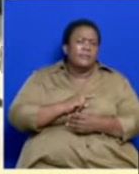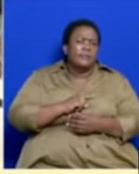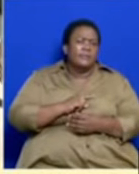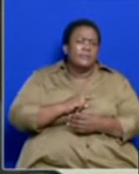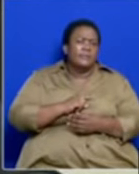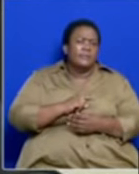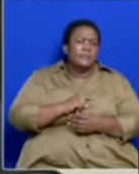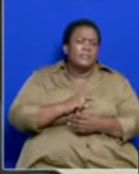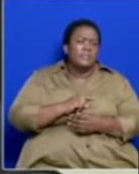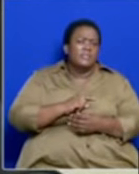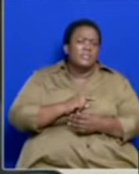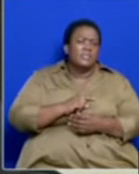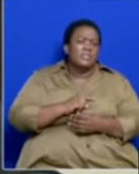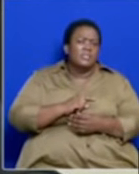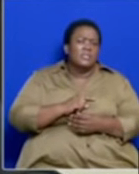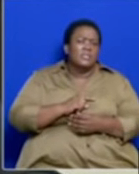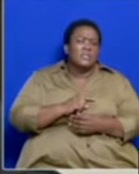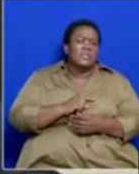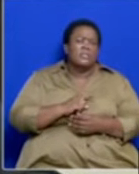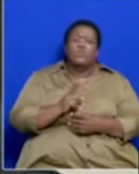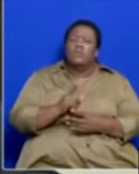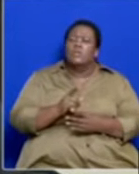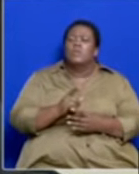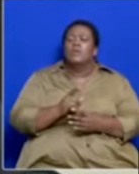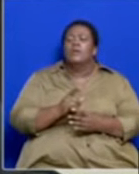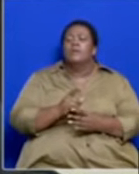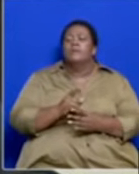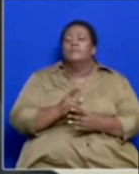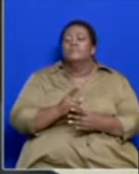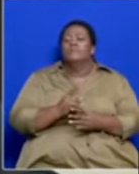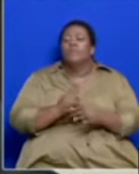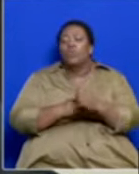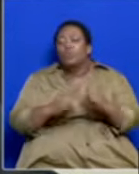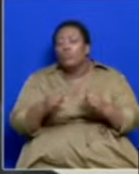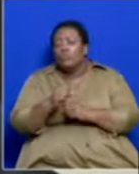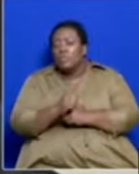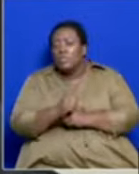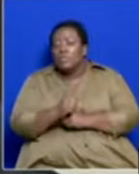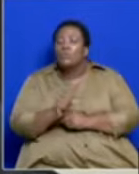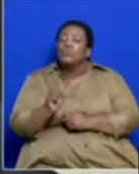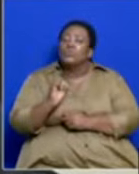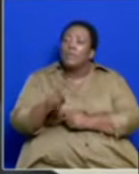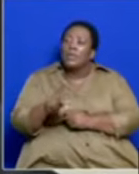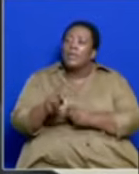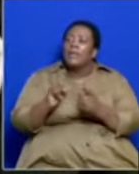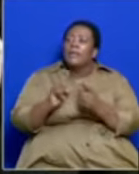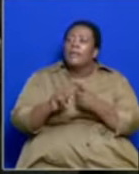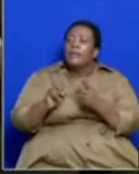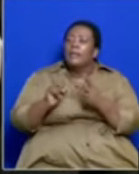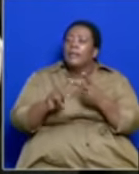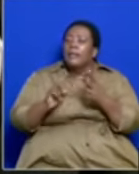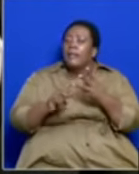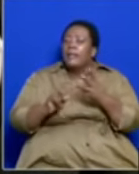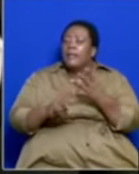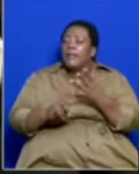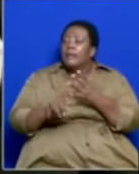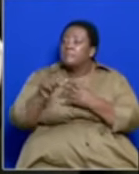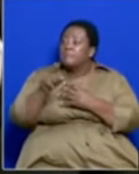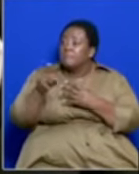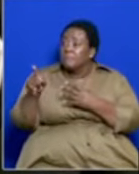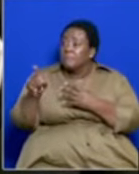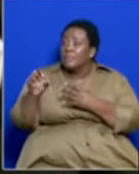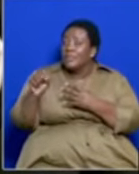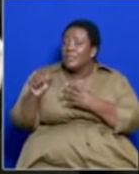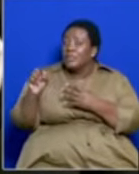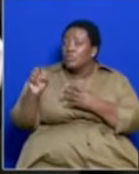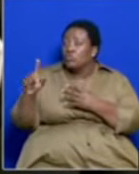drawn conclusions on these lines that there's been an infraction of this and that and that and that shortcomings on Stolz's own statement?